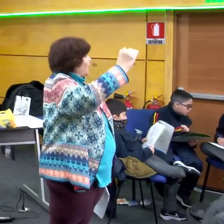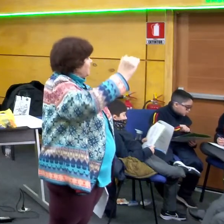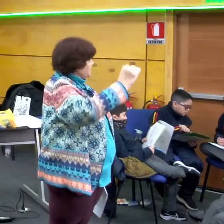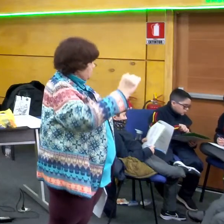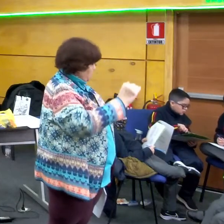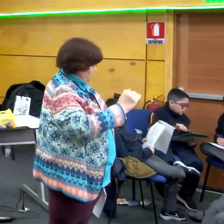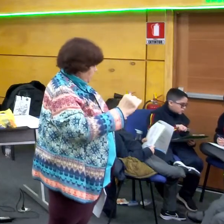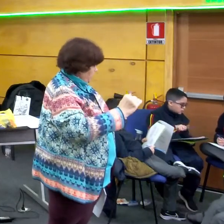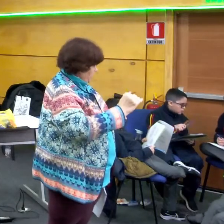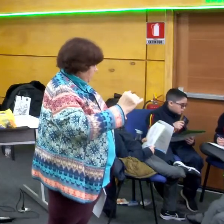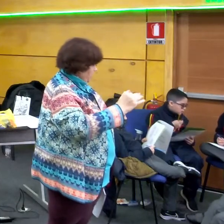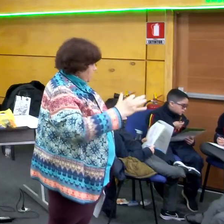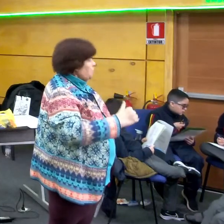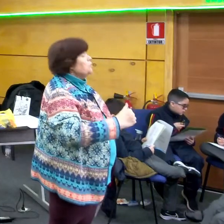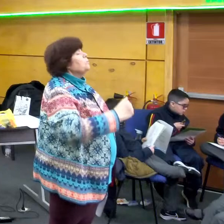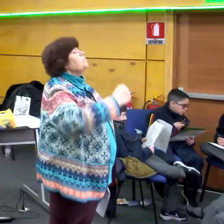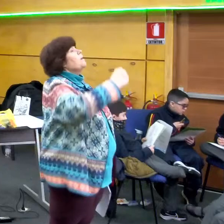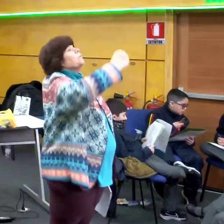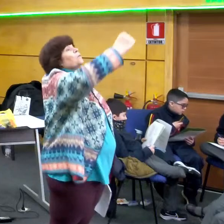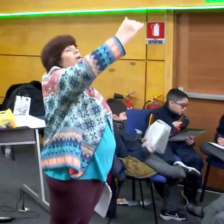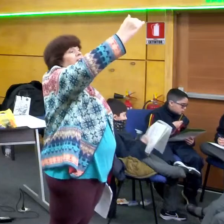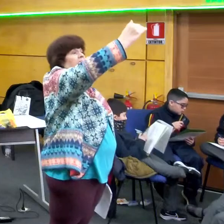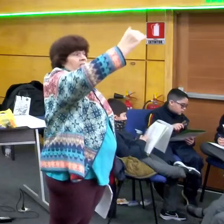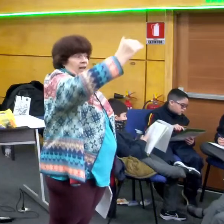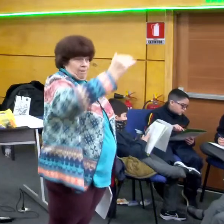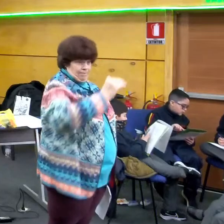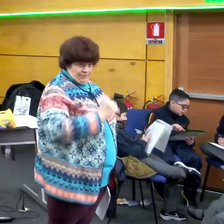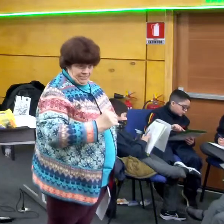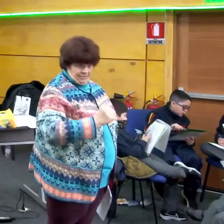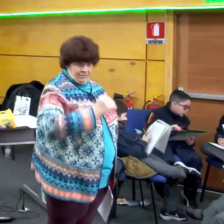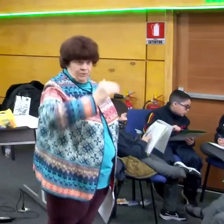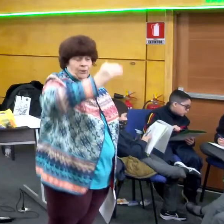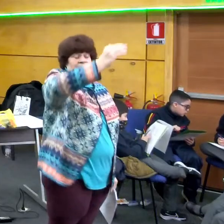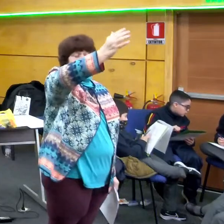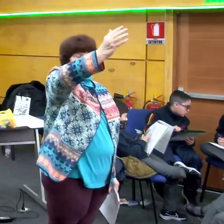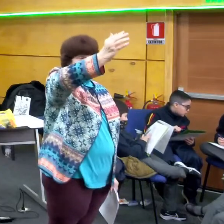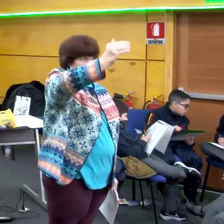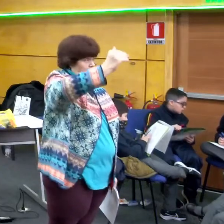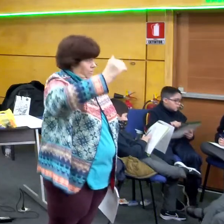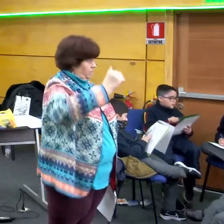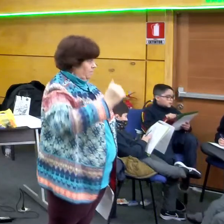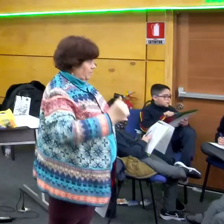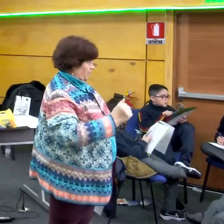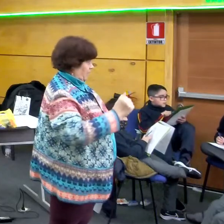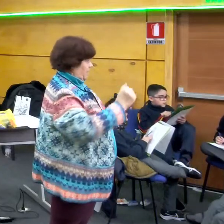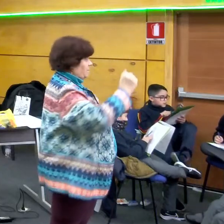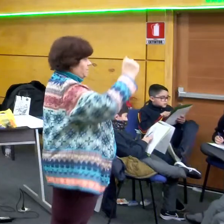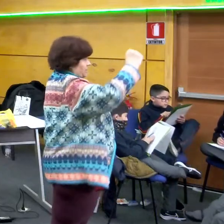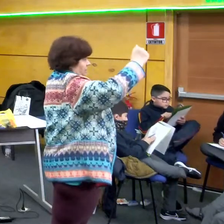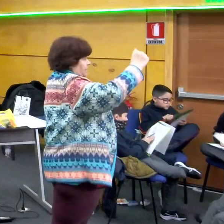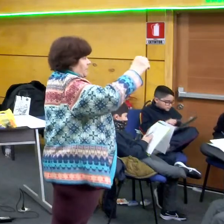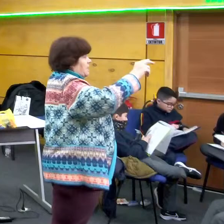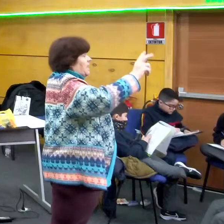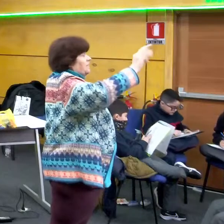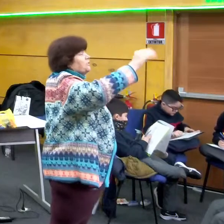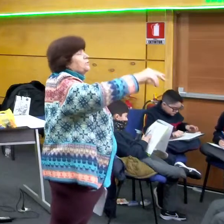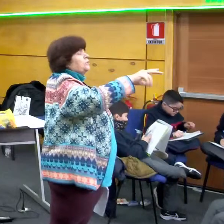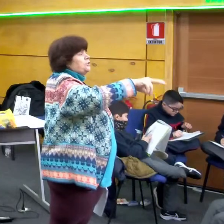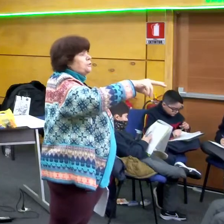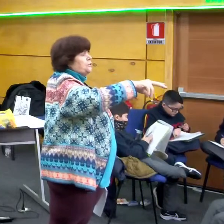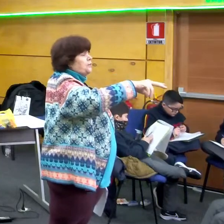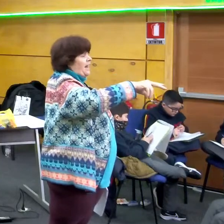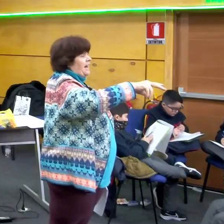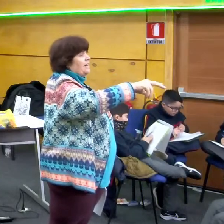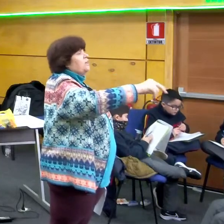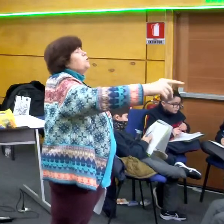you practice reading it, you remember when to look up. When to look up. Okay? As soon